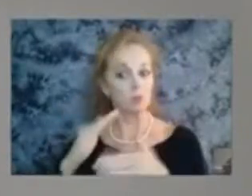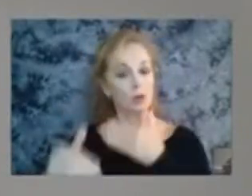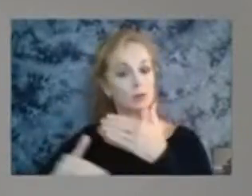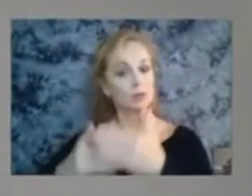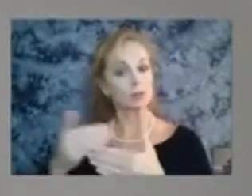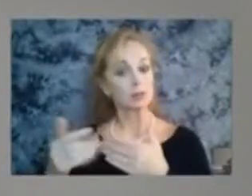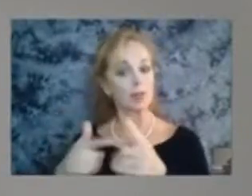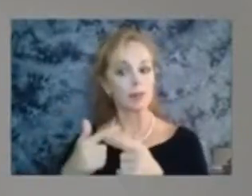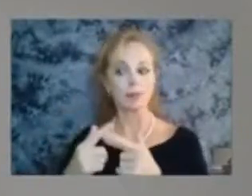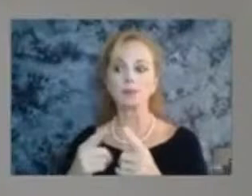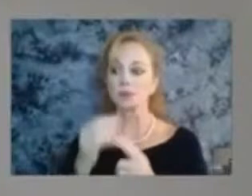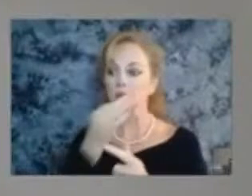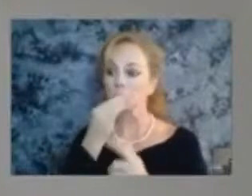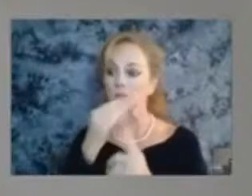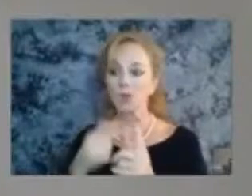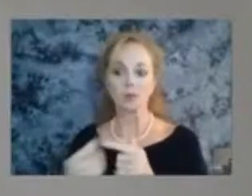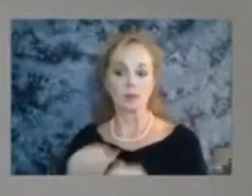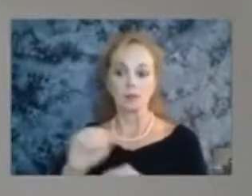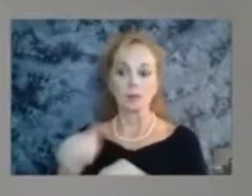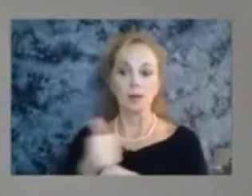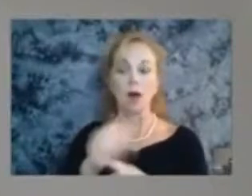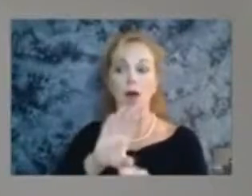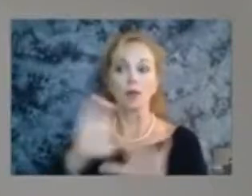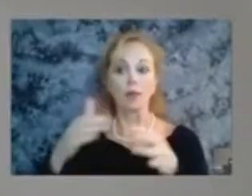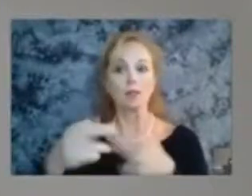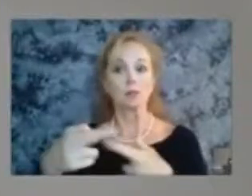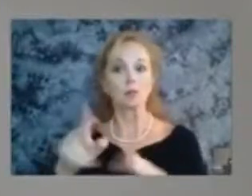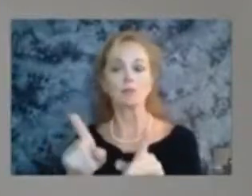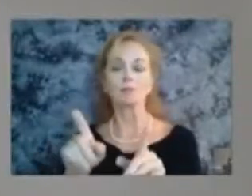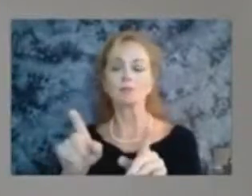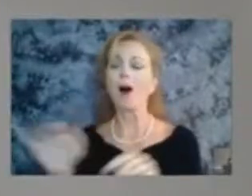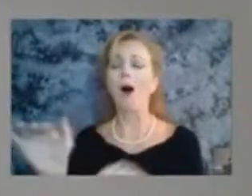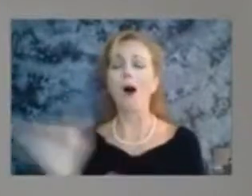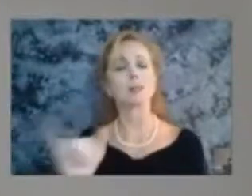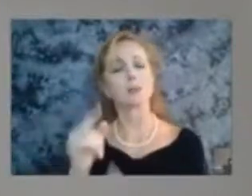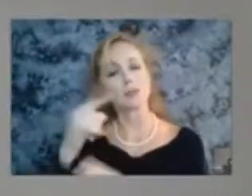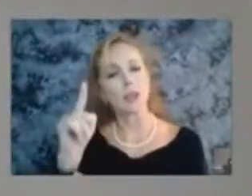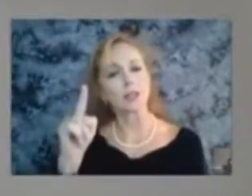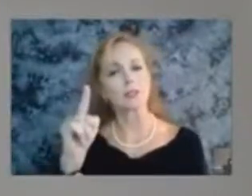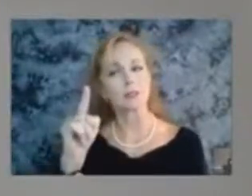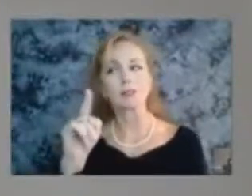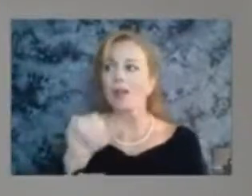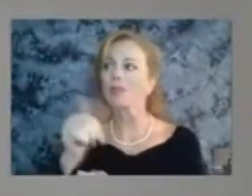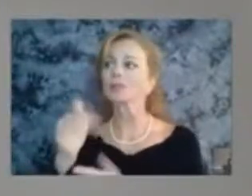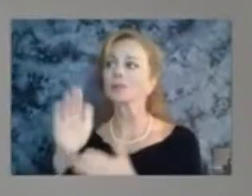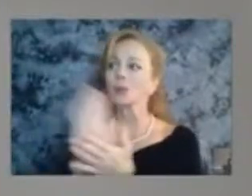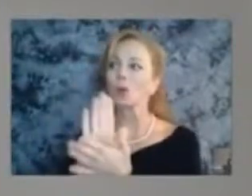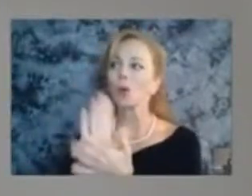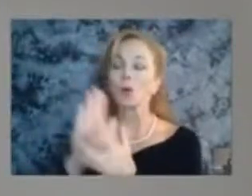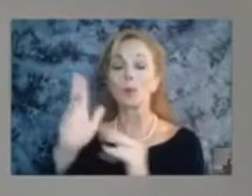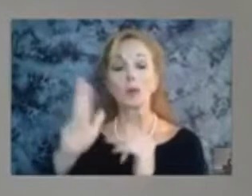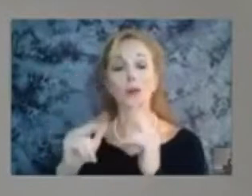kind of rotation, and their classrooms have also been checked, and school buildings.